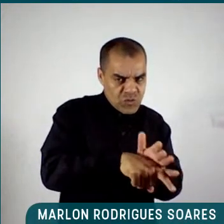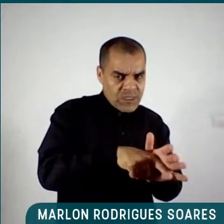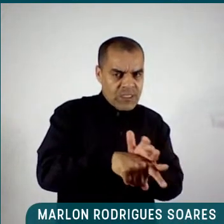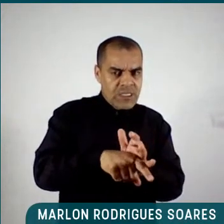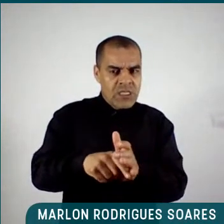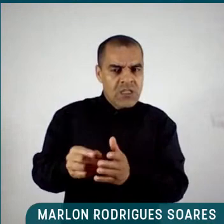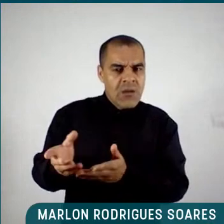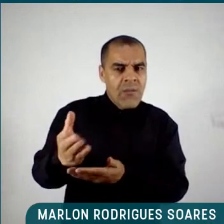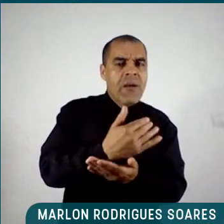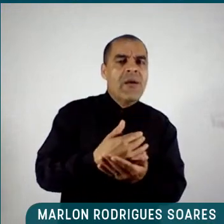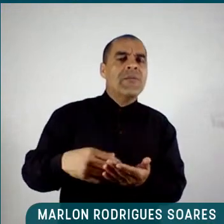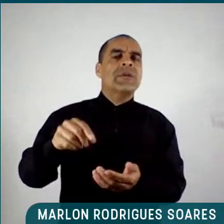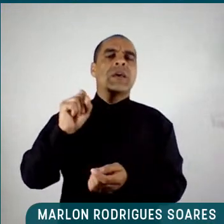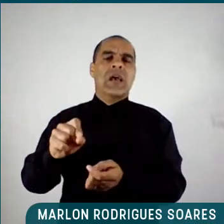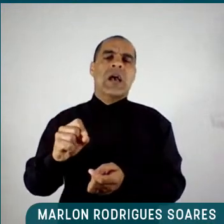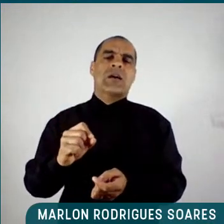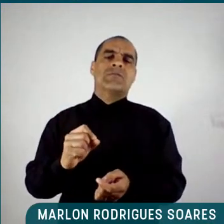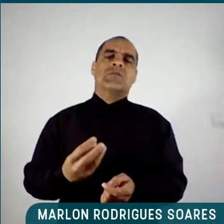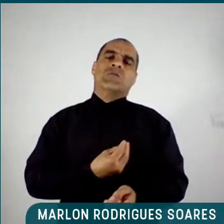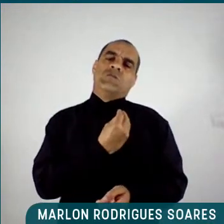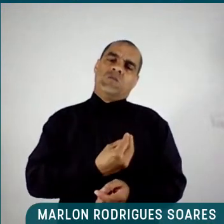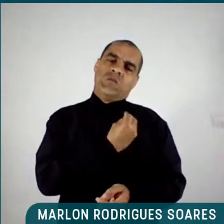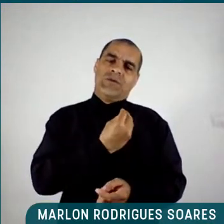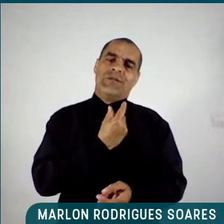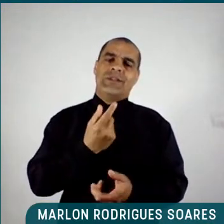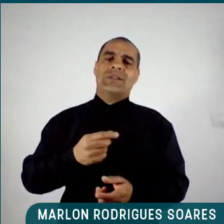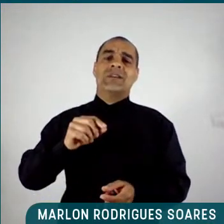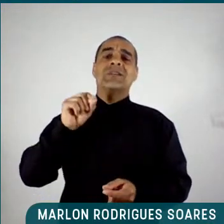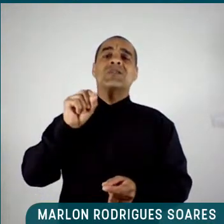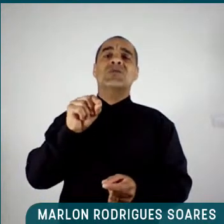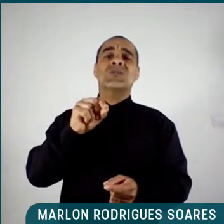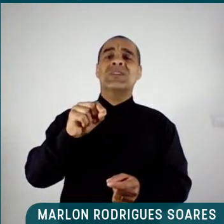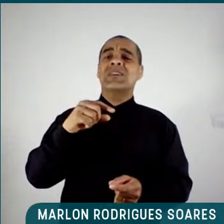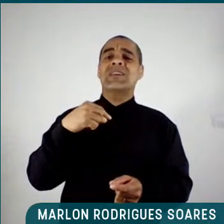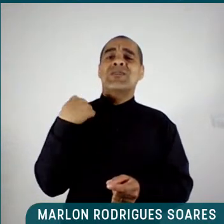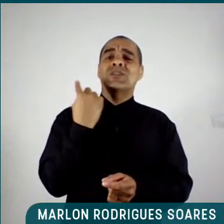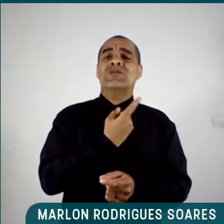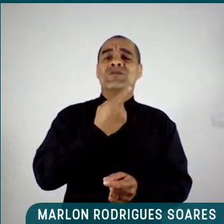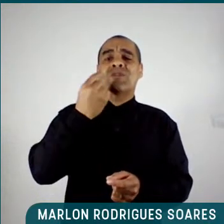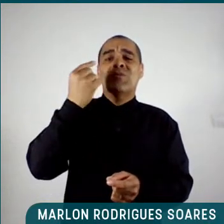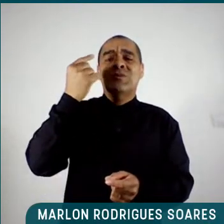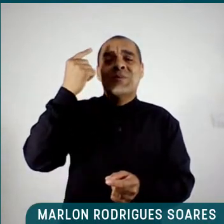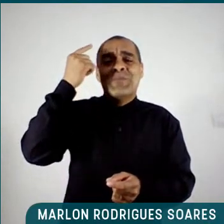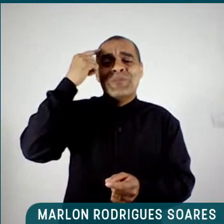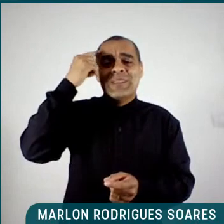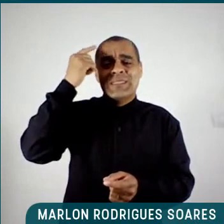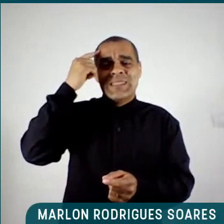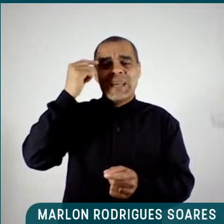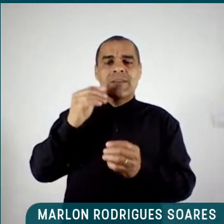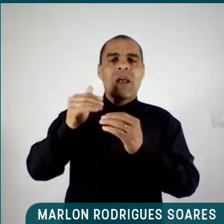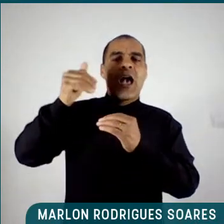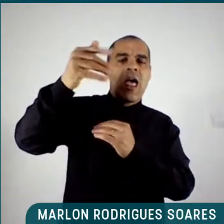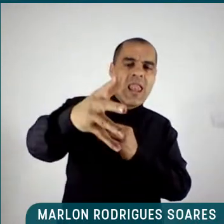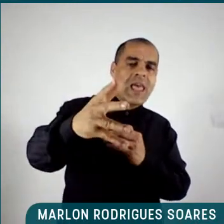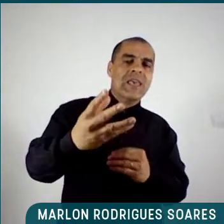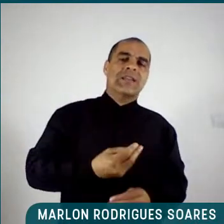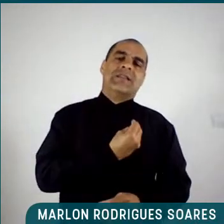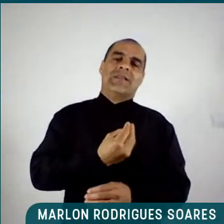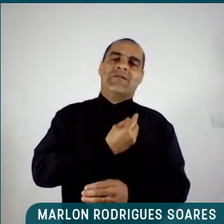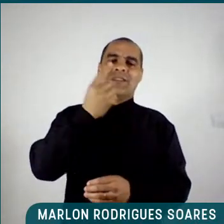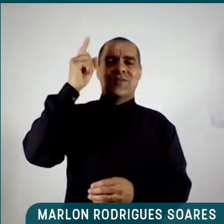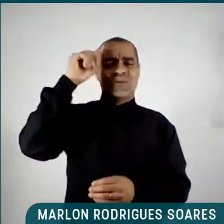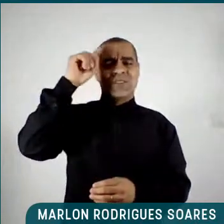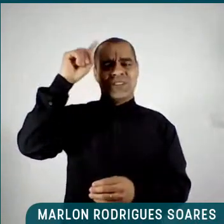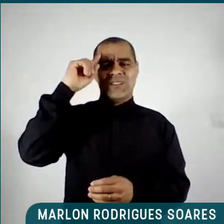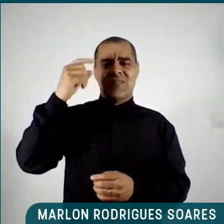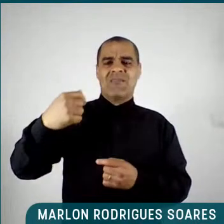by some of the studies already published. So how can we think about this daily